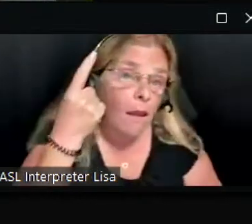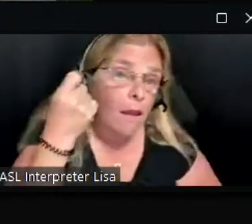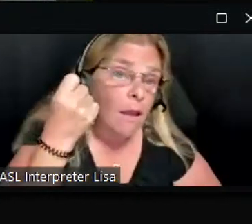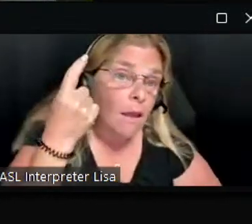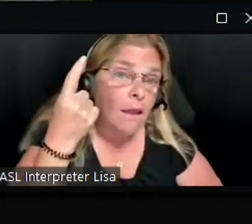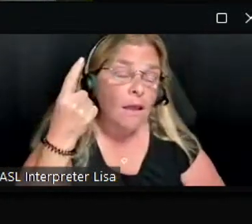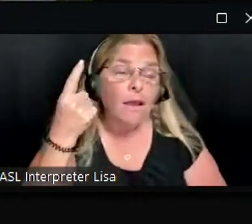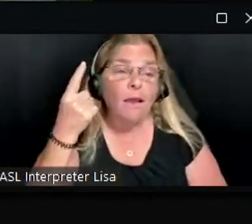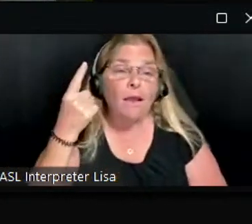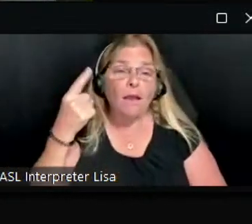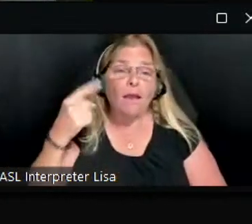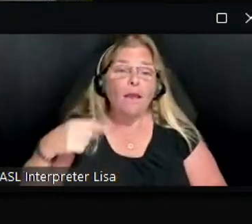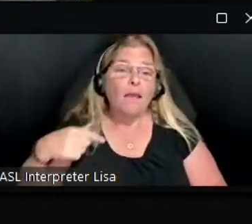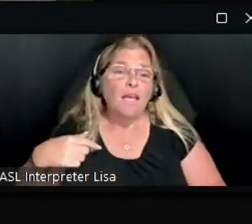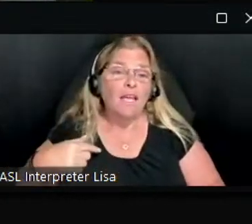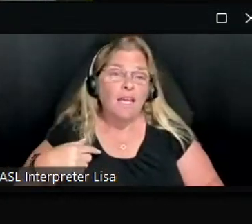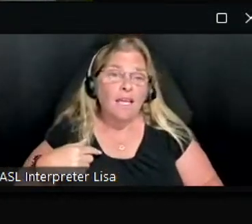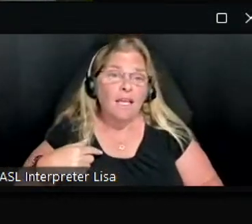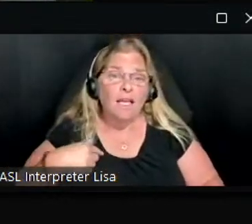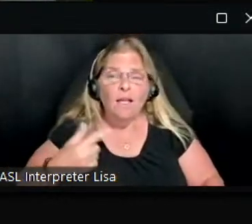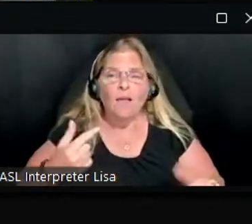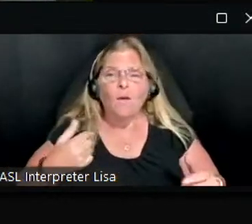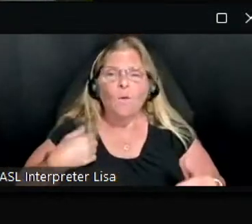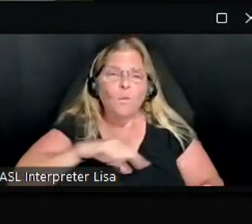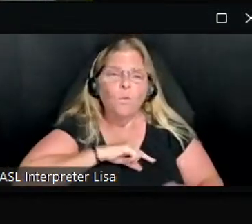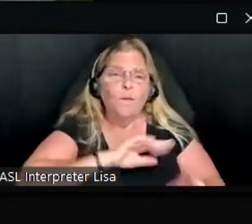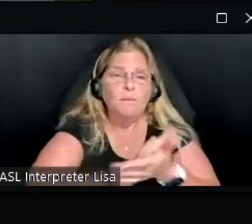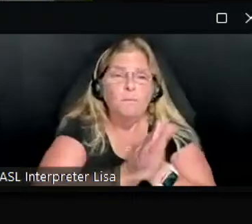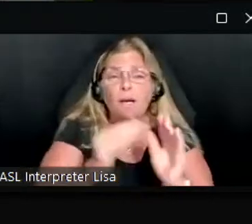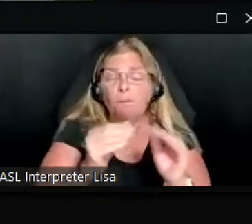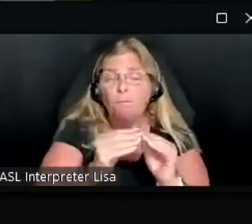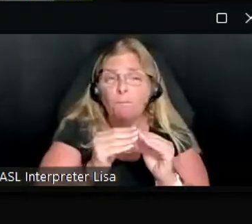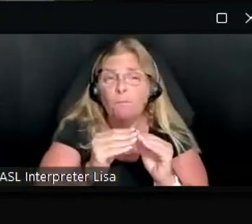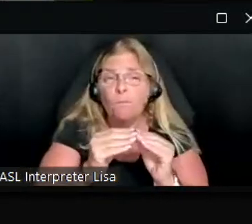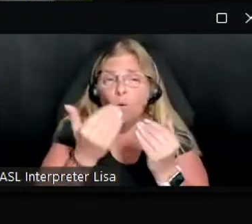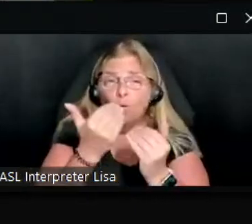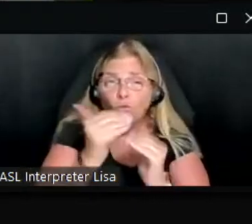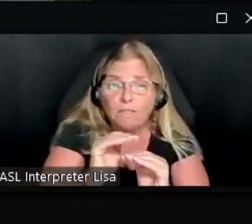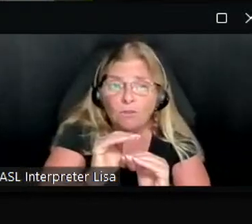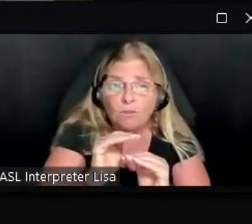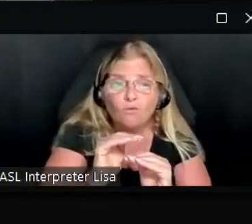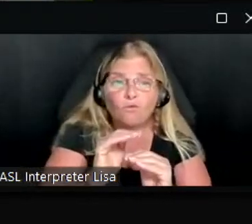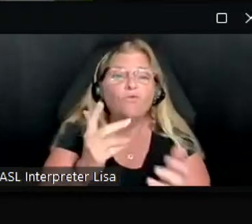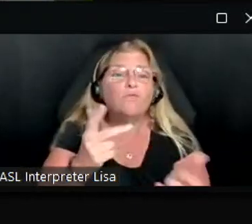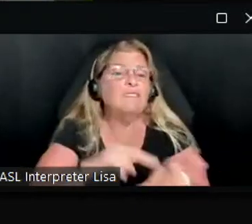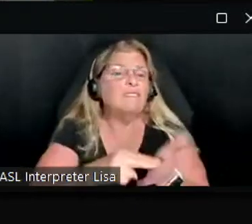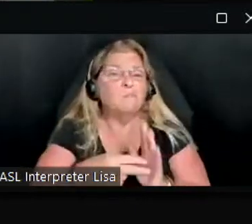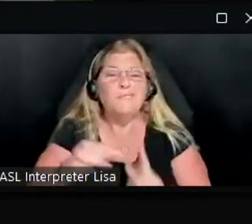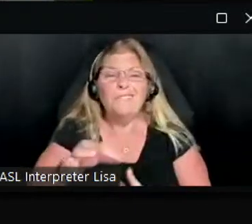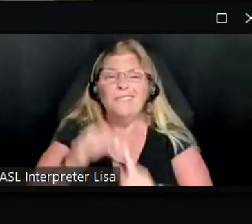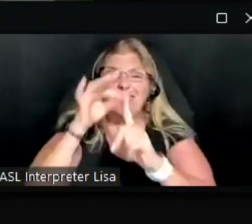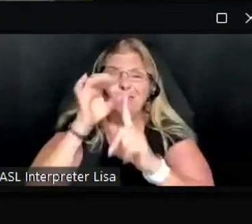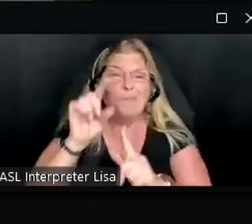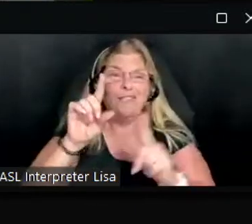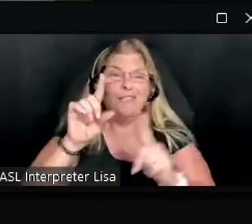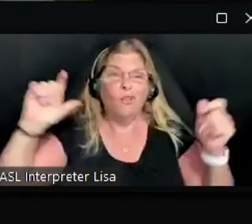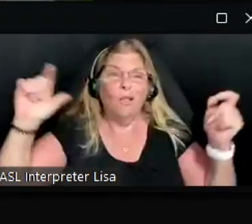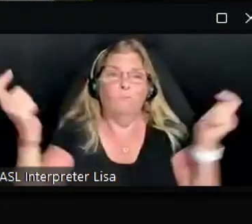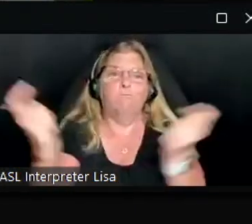the more restrictive, the more we require, the fewer special educators we're actually going to